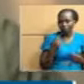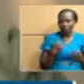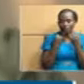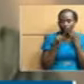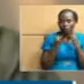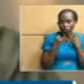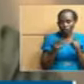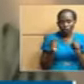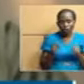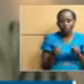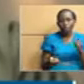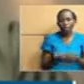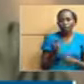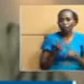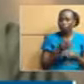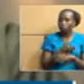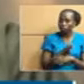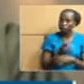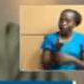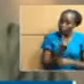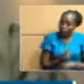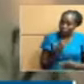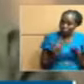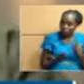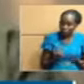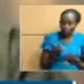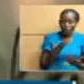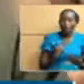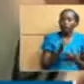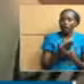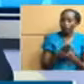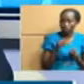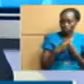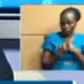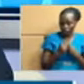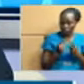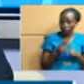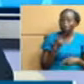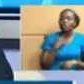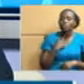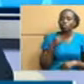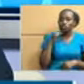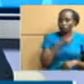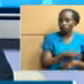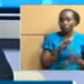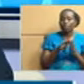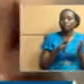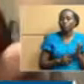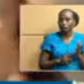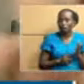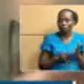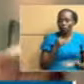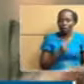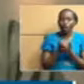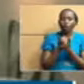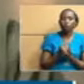can't get it from the ministry, except there are some gaps, and I highlighted this. We need a social registry to help to coordinate